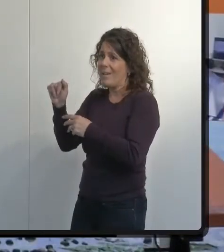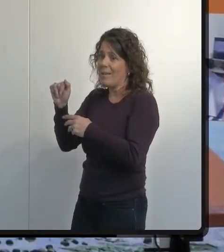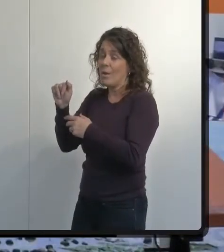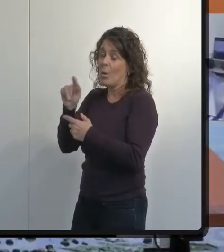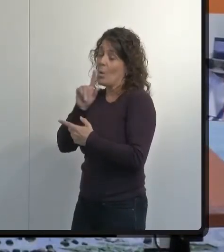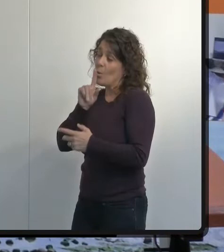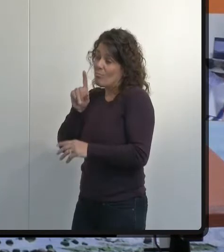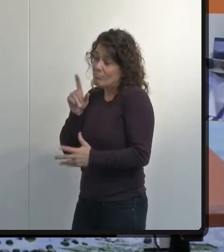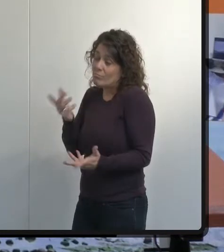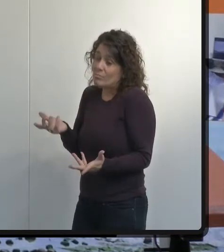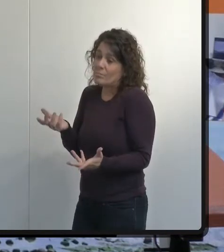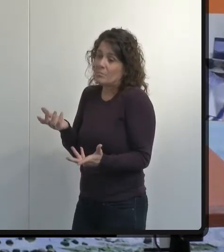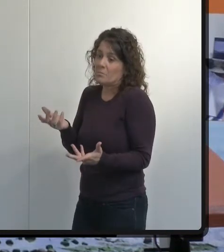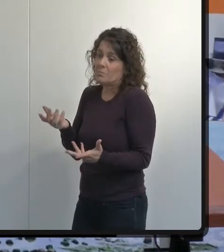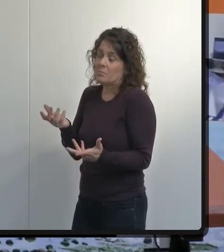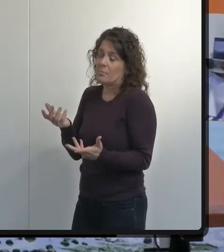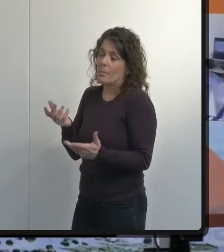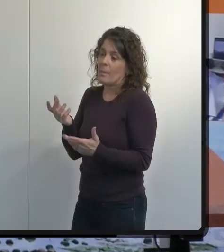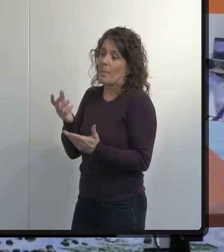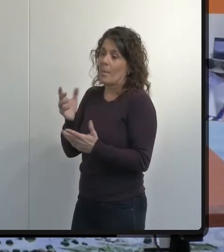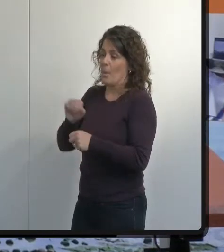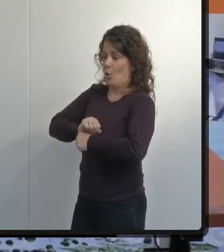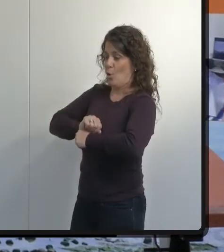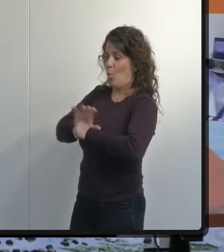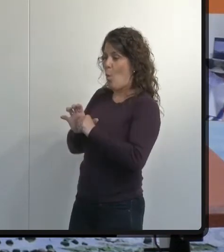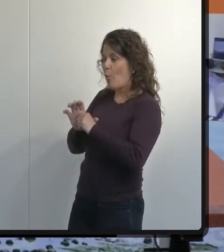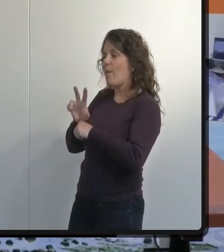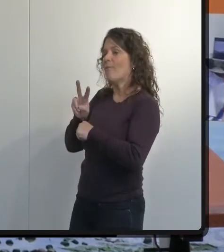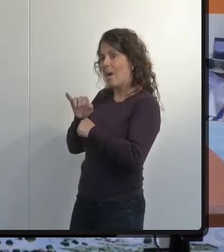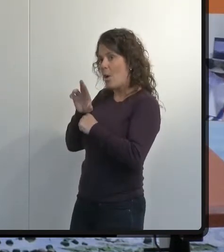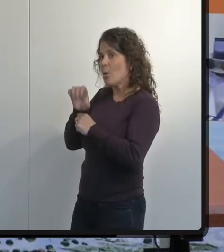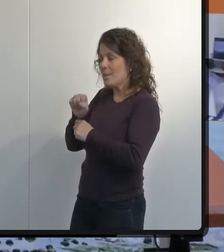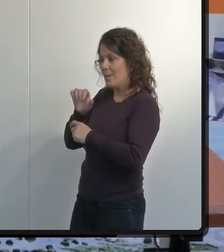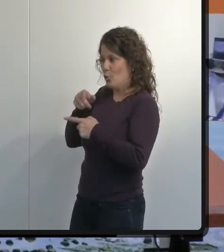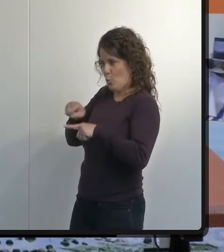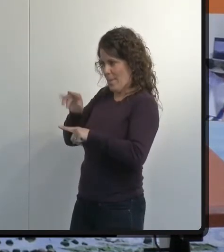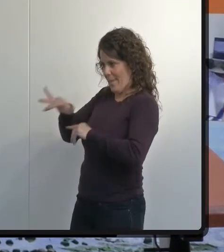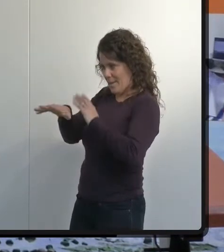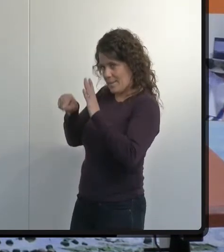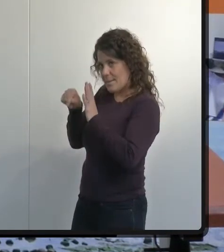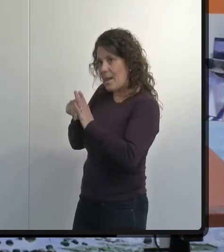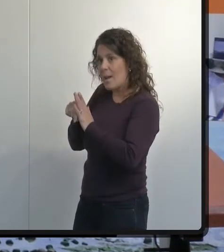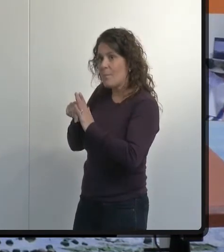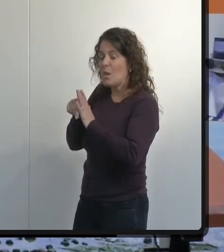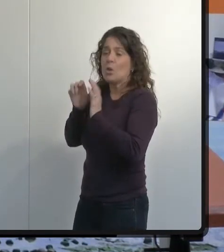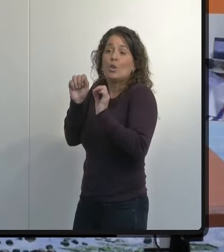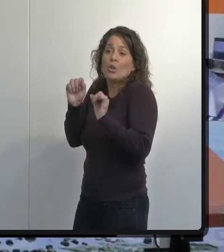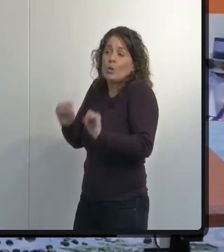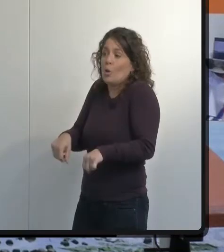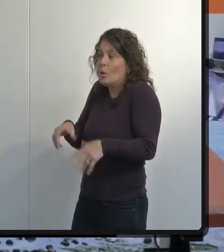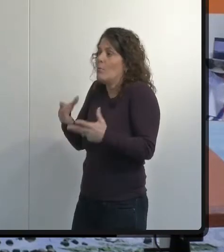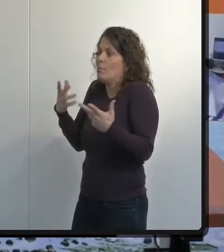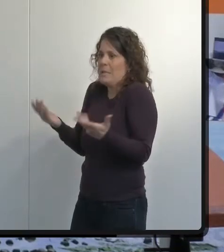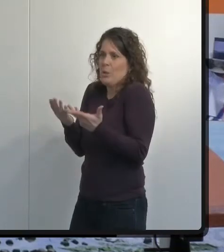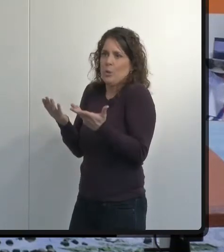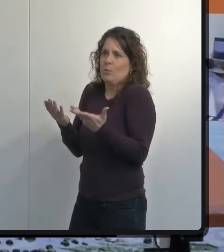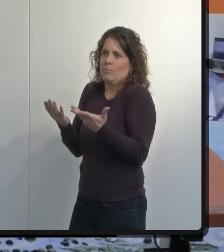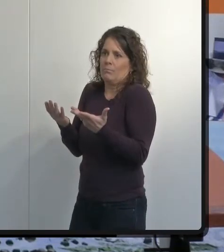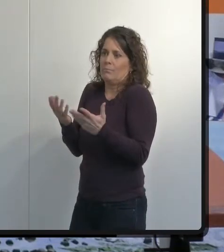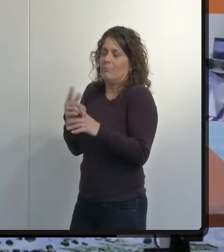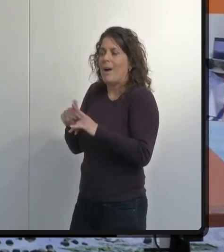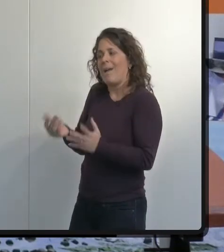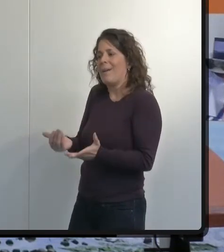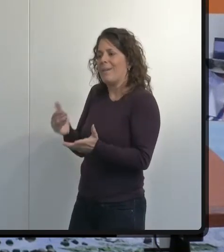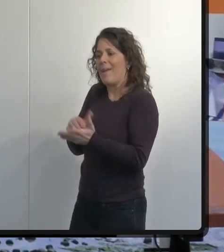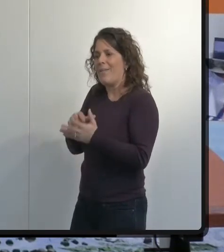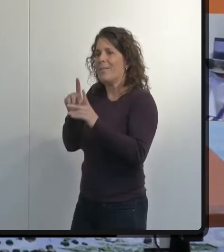likelihood the coronavirus at that time could have been present. But again, the